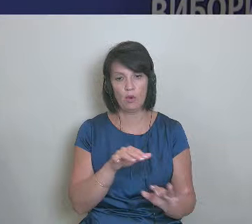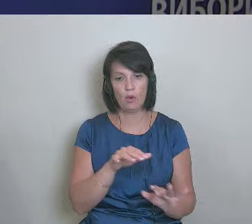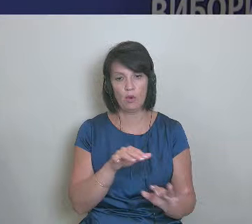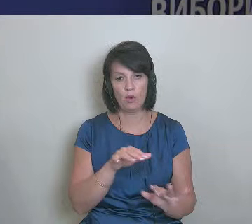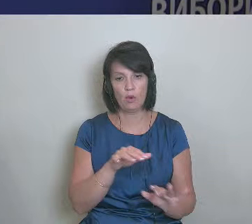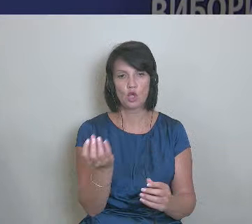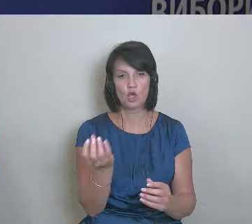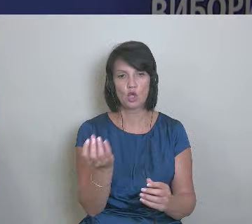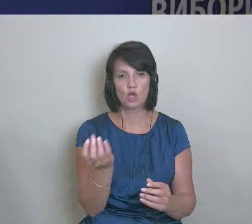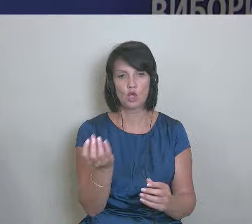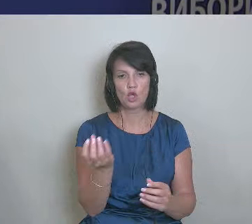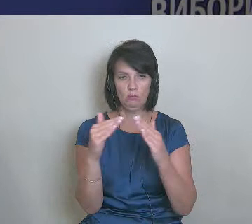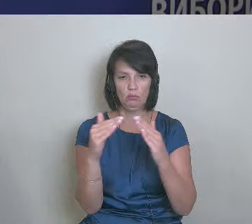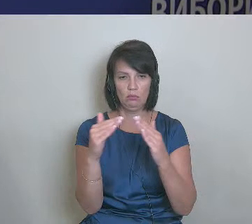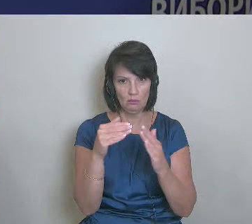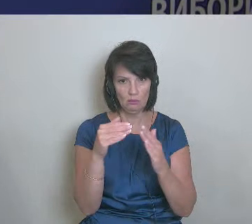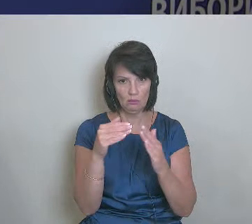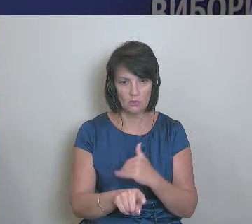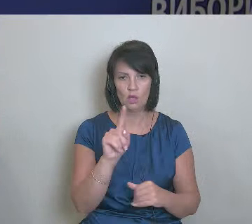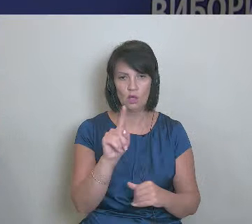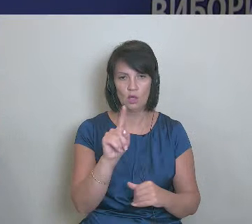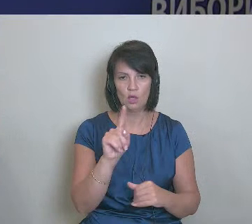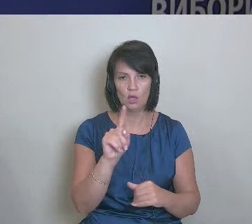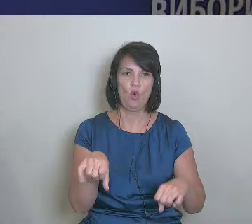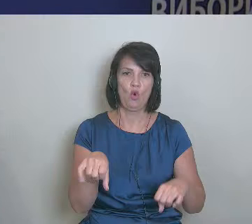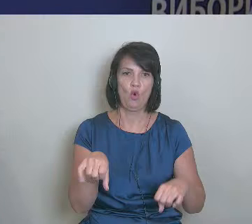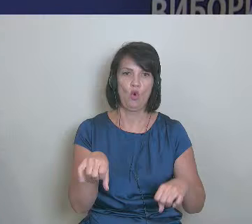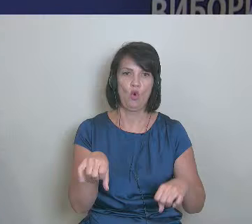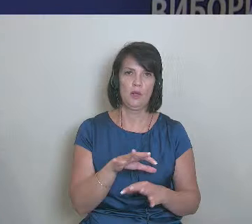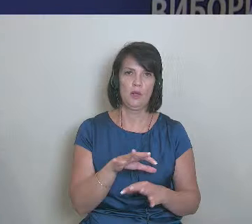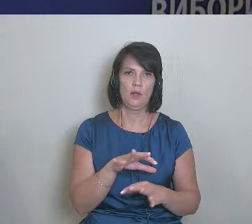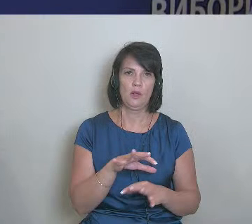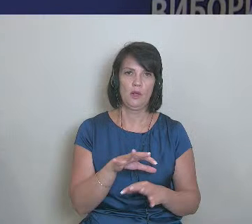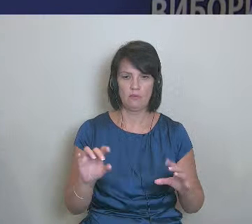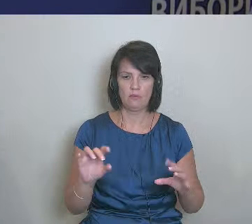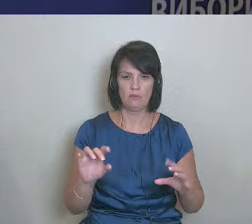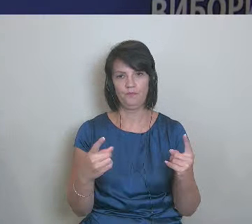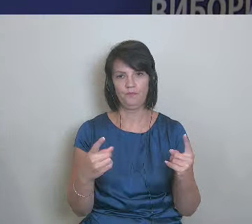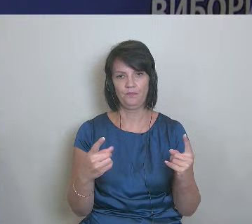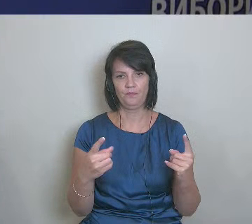elections we are going to provide them with the additional space